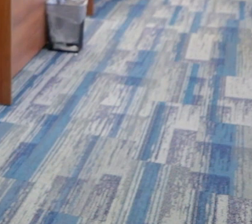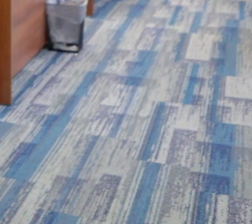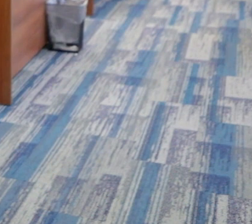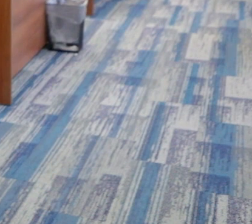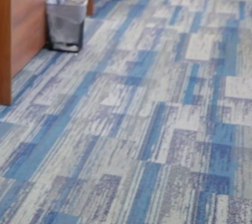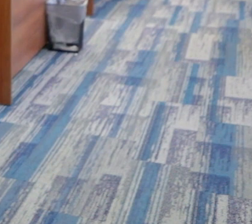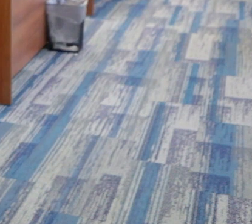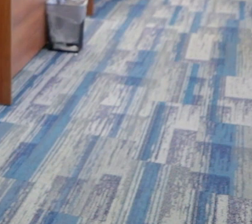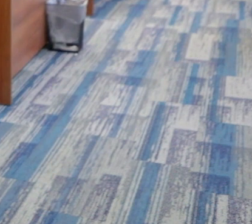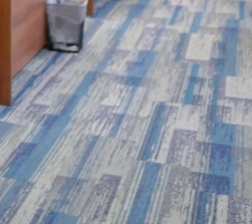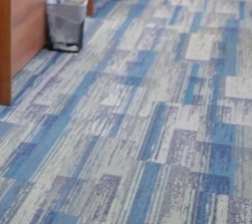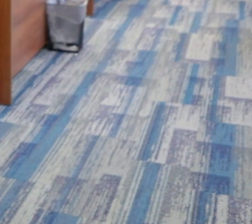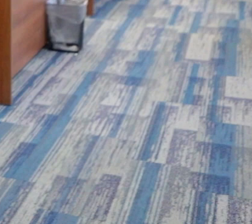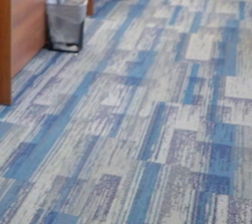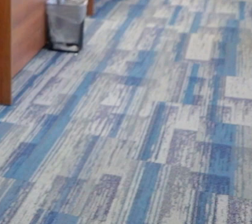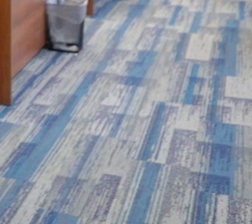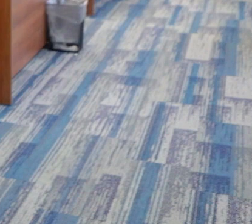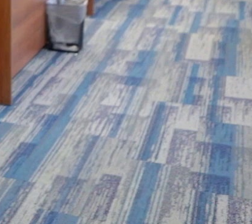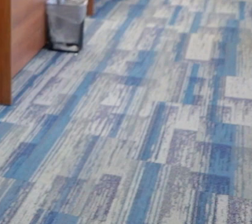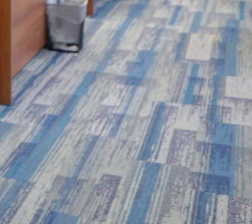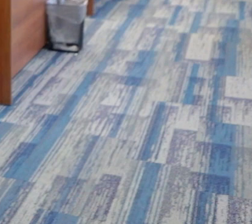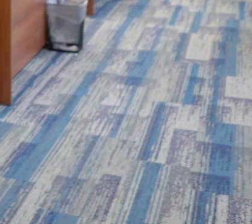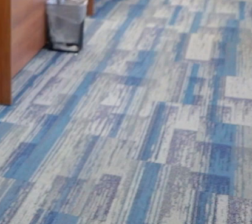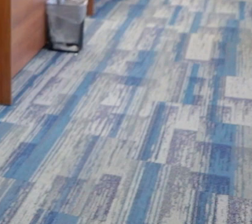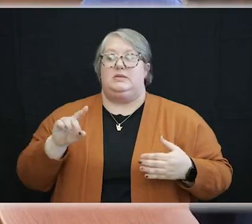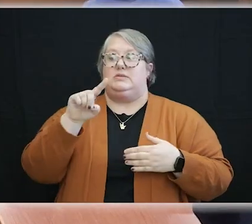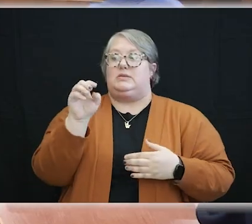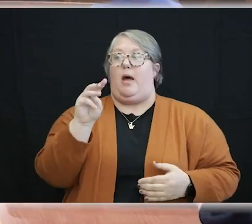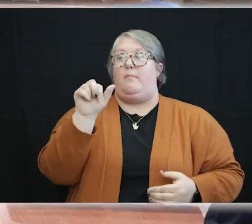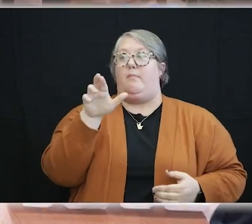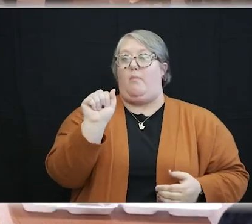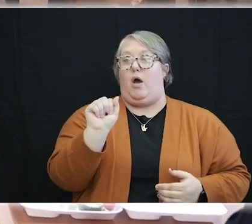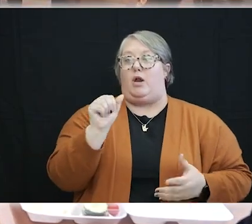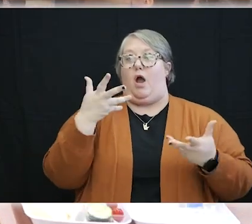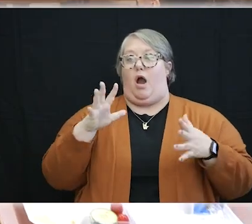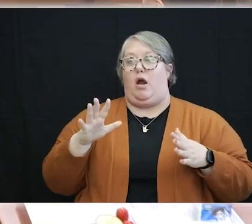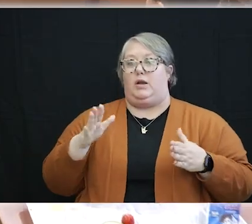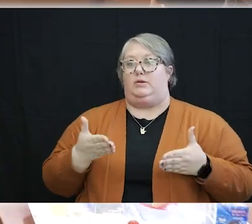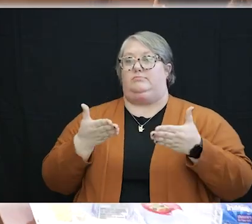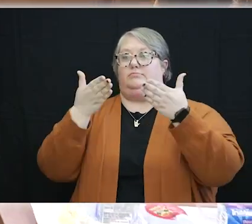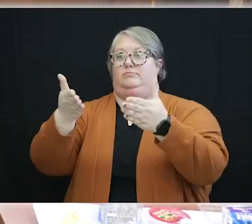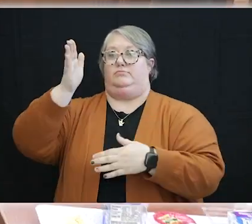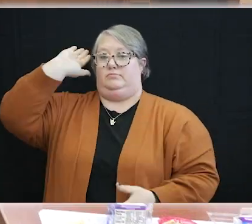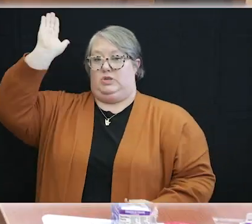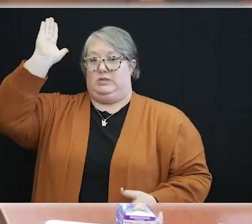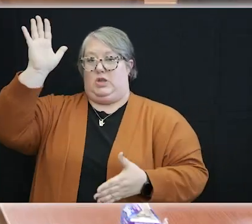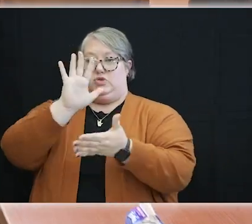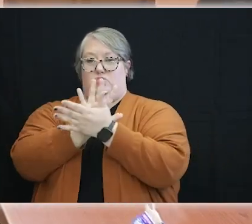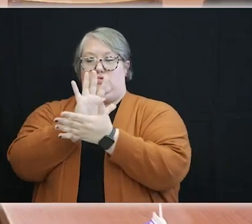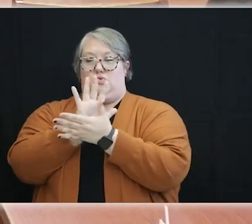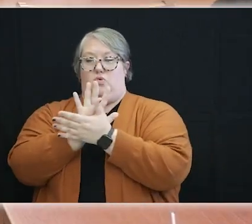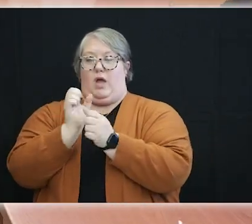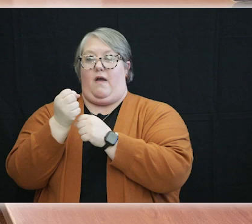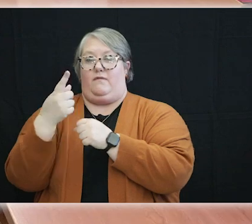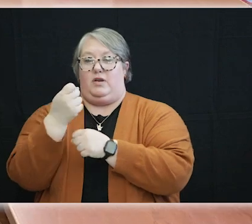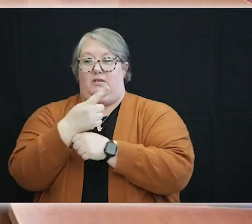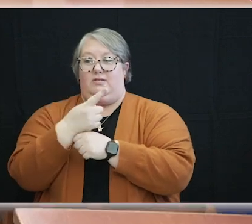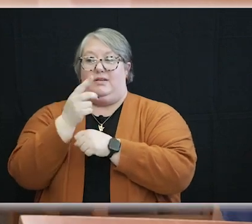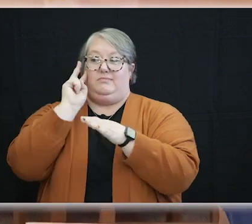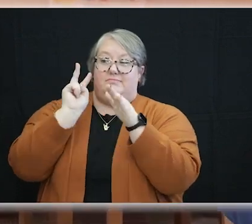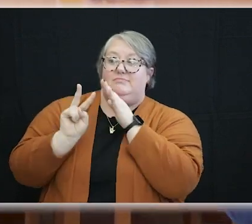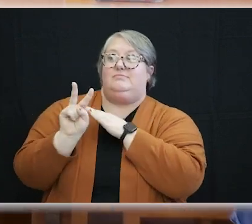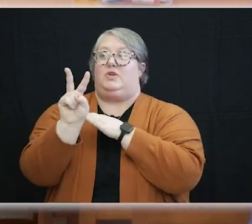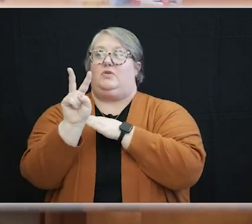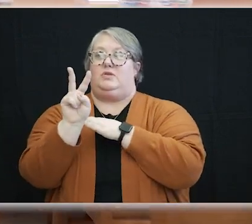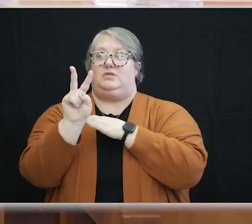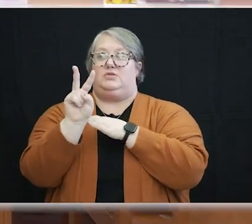want to know where are you hurting? Are you hurting? Zamora already does dozens of school presentations every year.